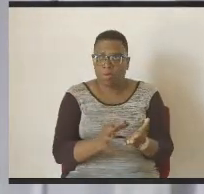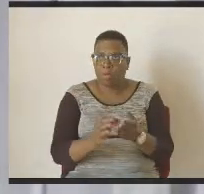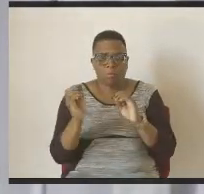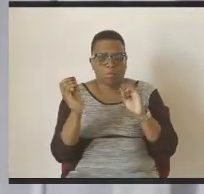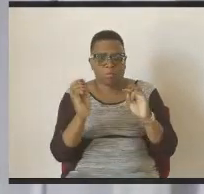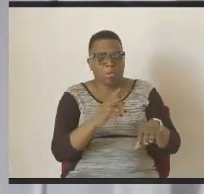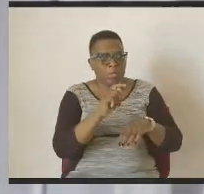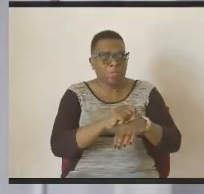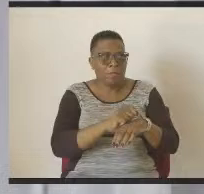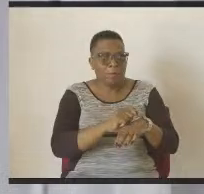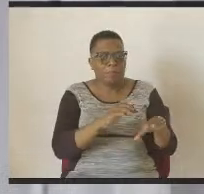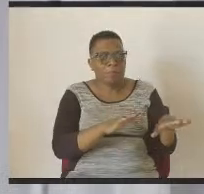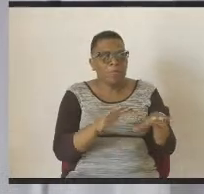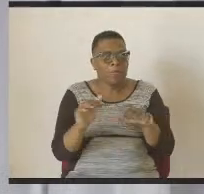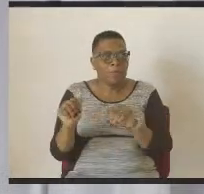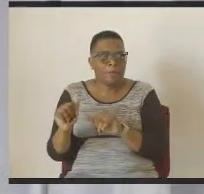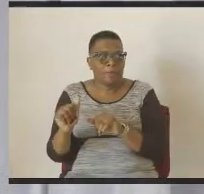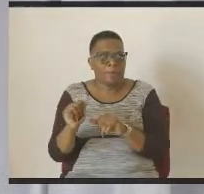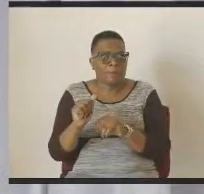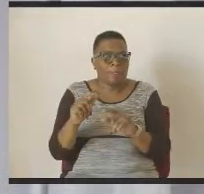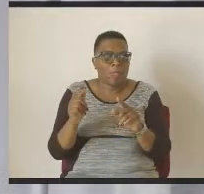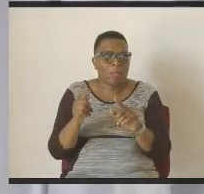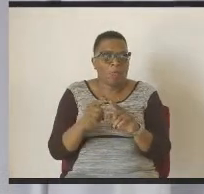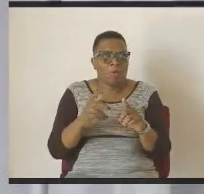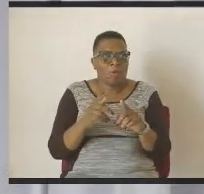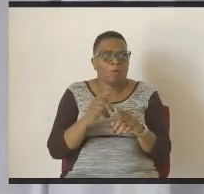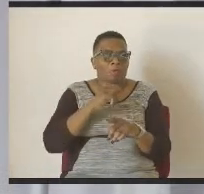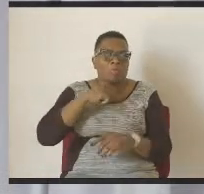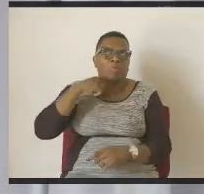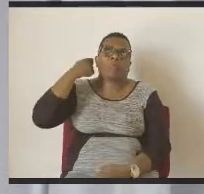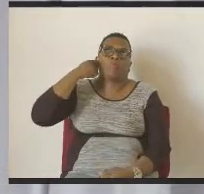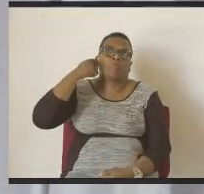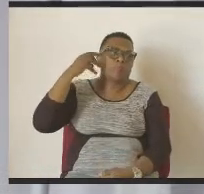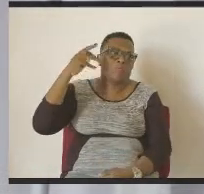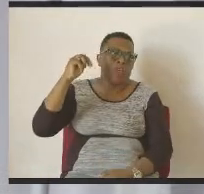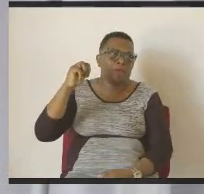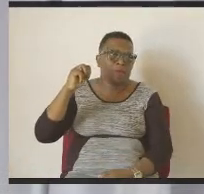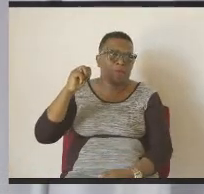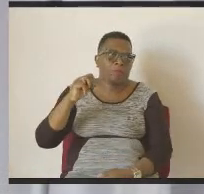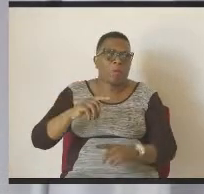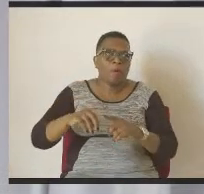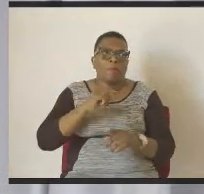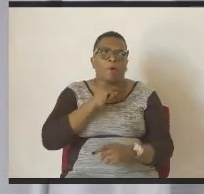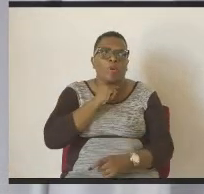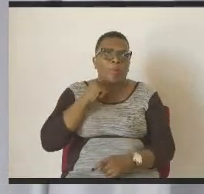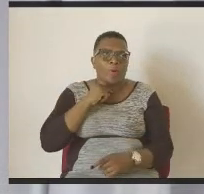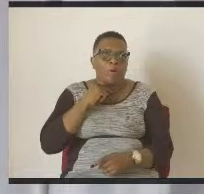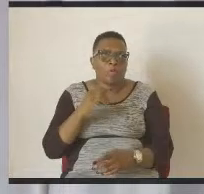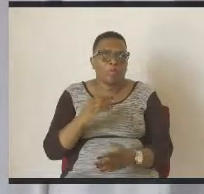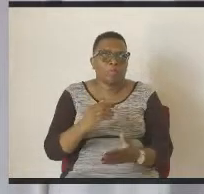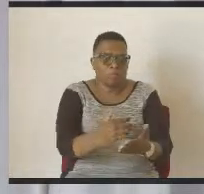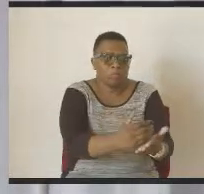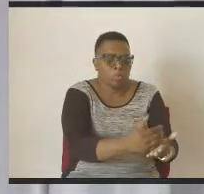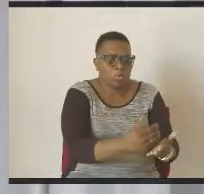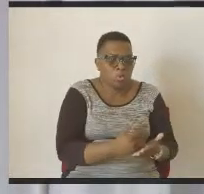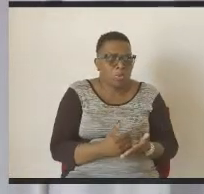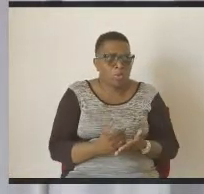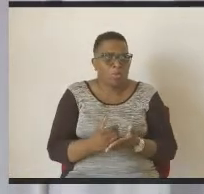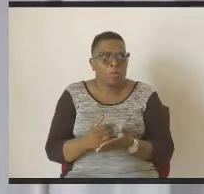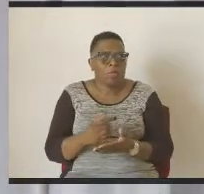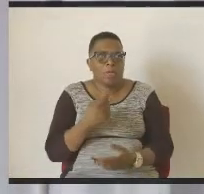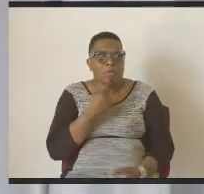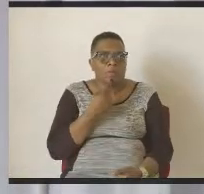and departed, and went and hanged himself. But the chief priests took the silver pieces and